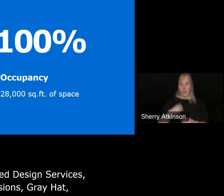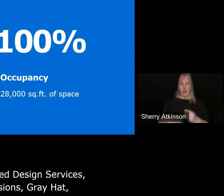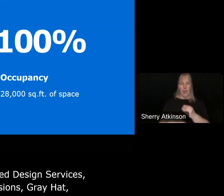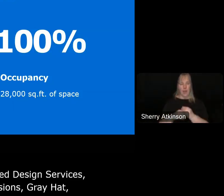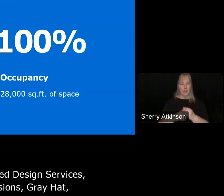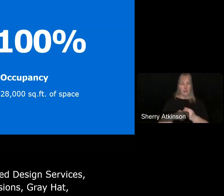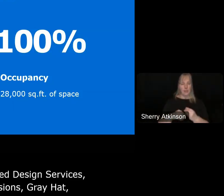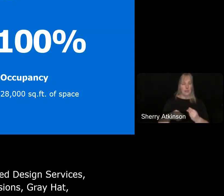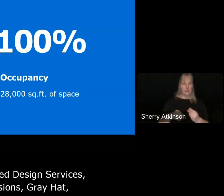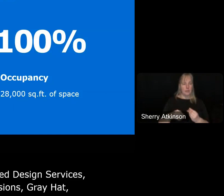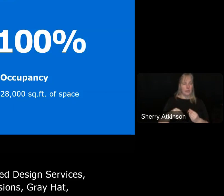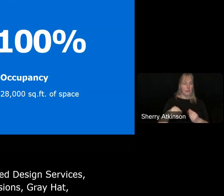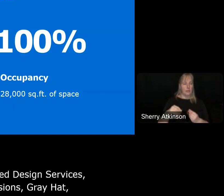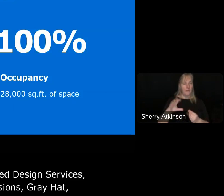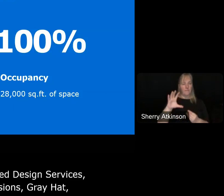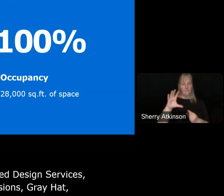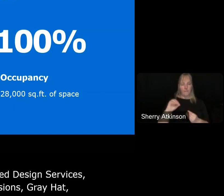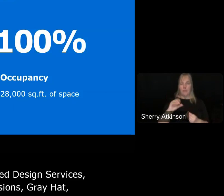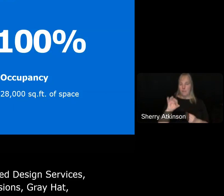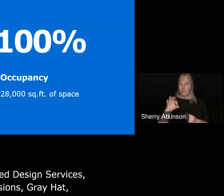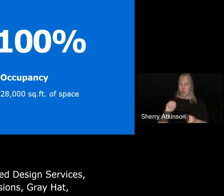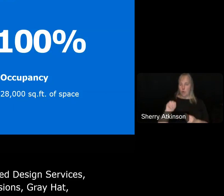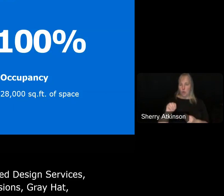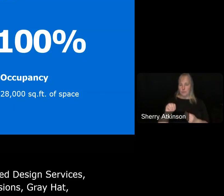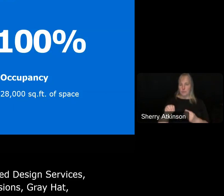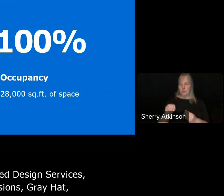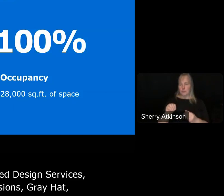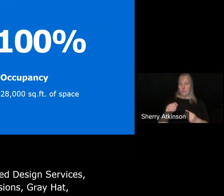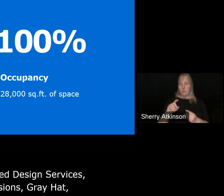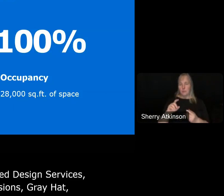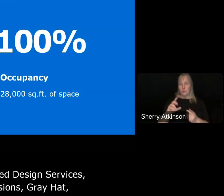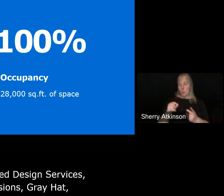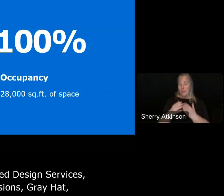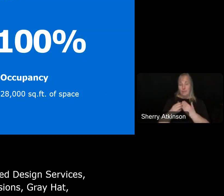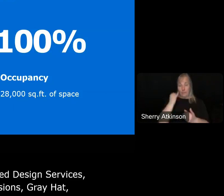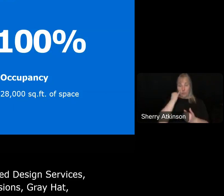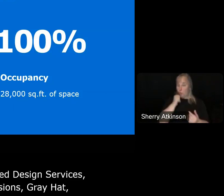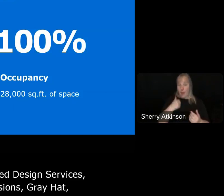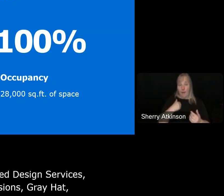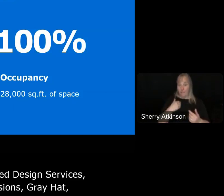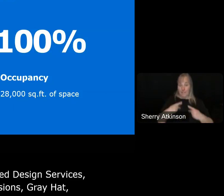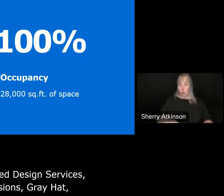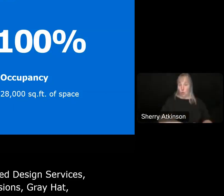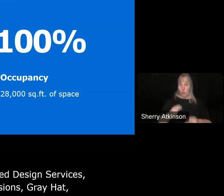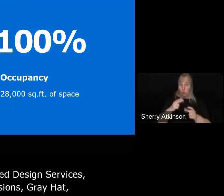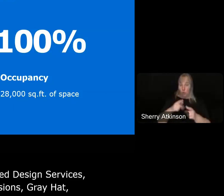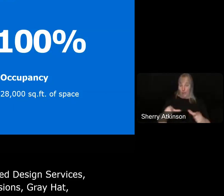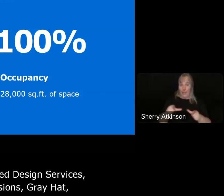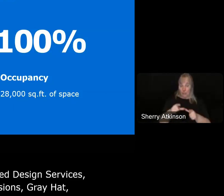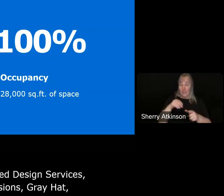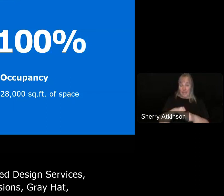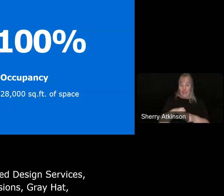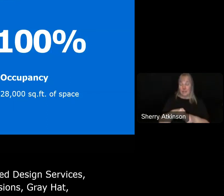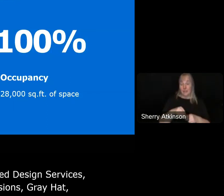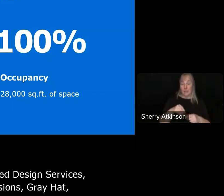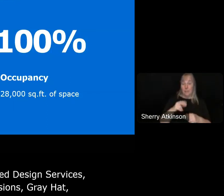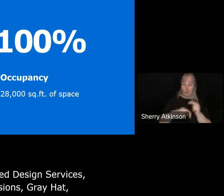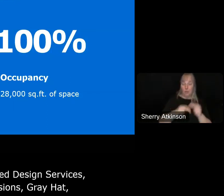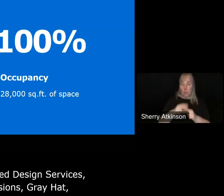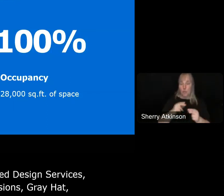don't have a physical location in the building, you can still come in here, take part in the entrepreneurship classes, the